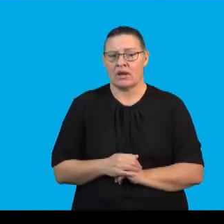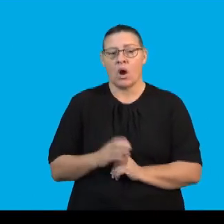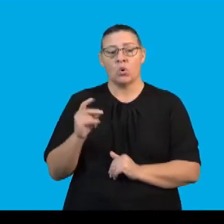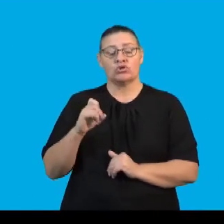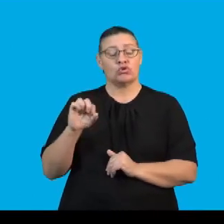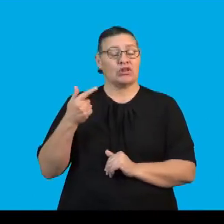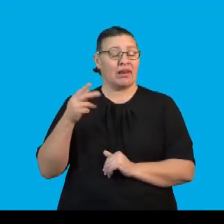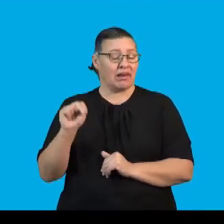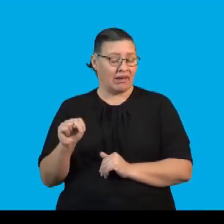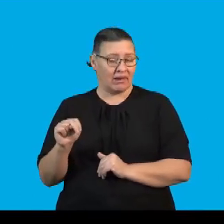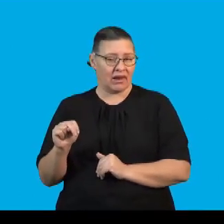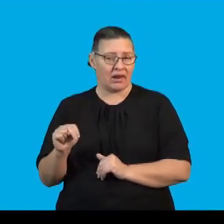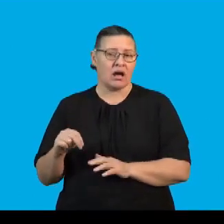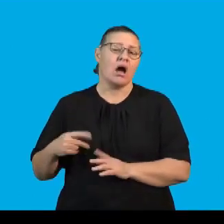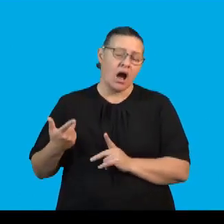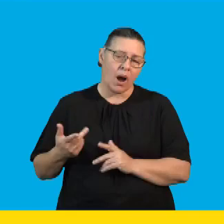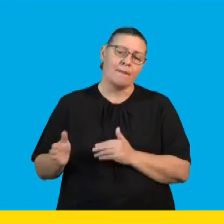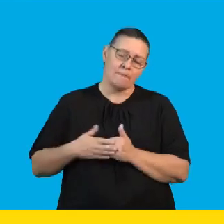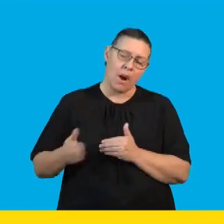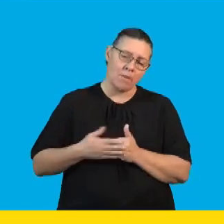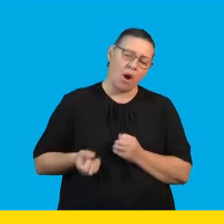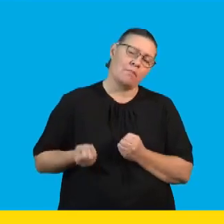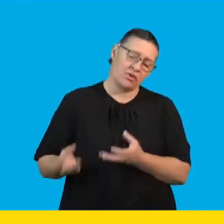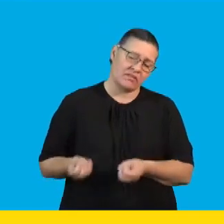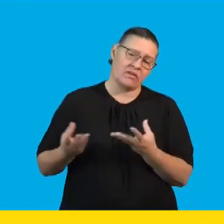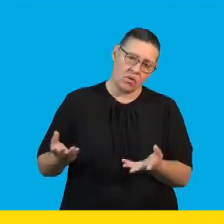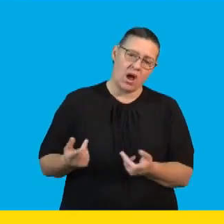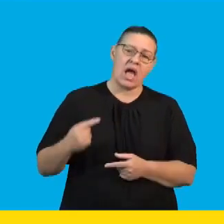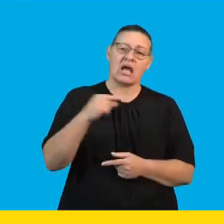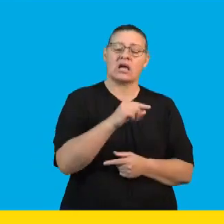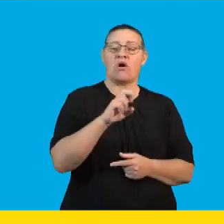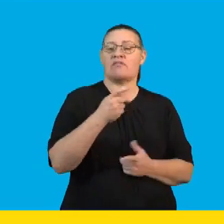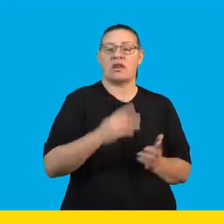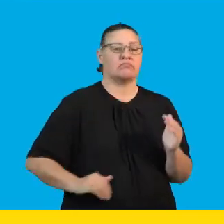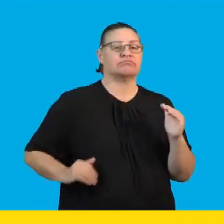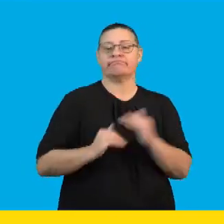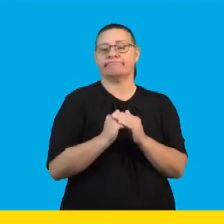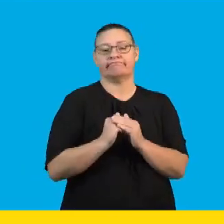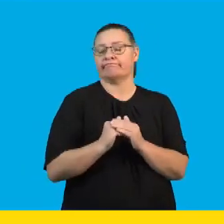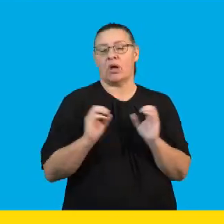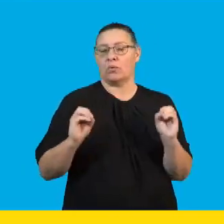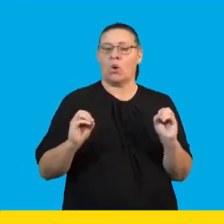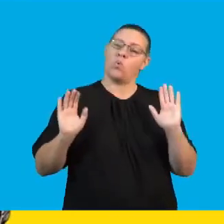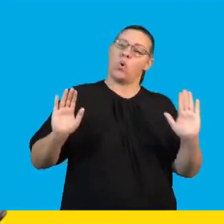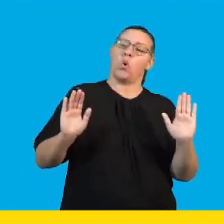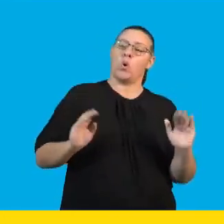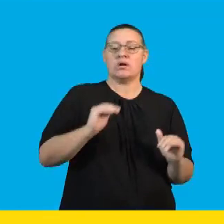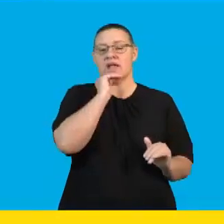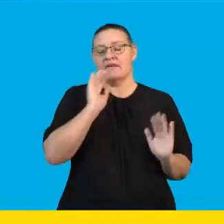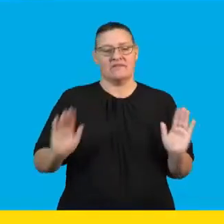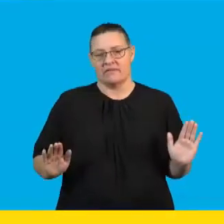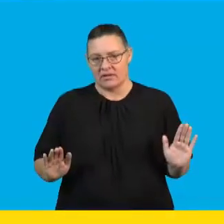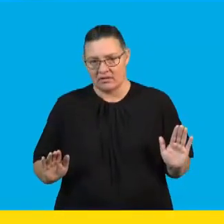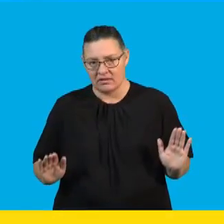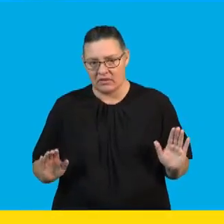will develop, estrogen will keep on being produced because the Graafian follicle does not reach a stage where it